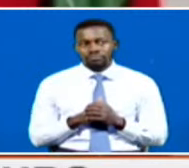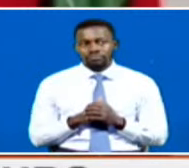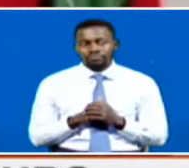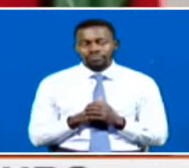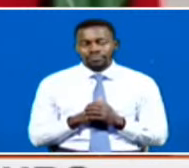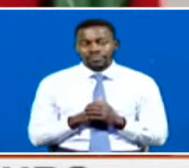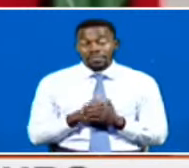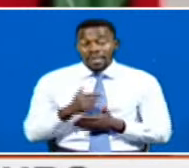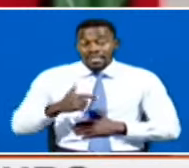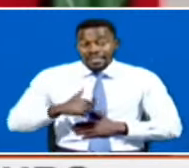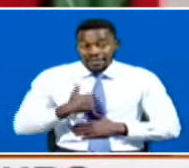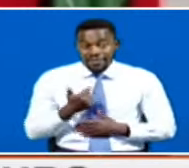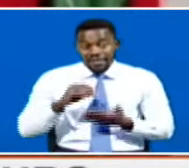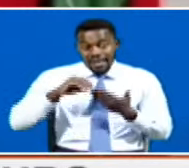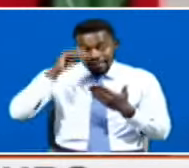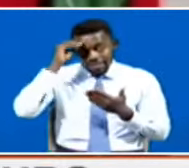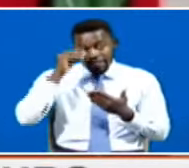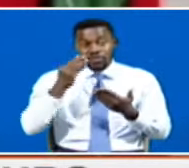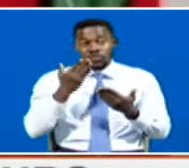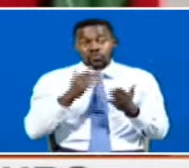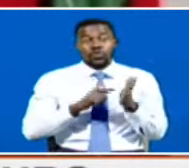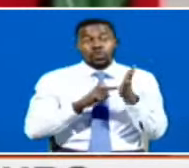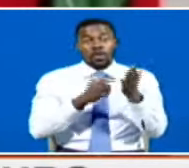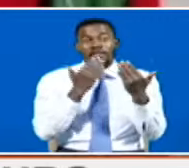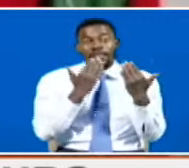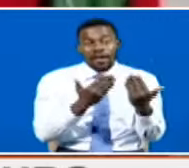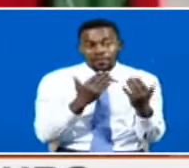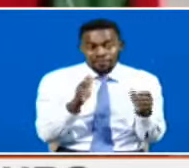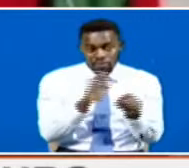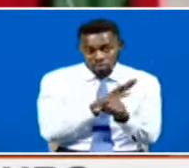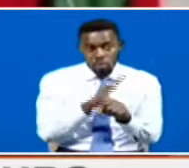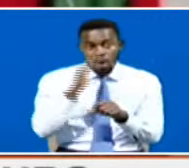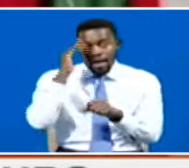I have appreciated that life is finite,